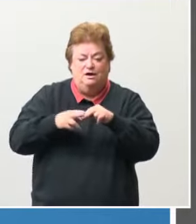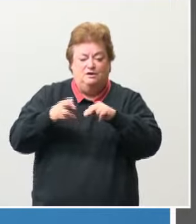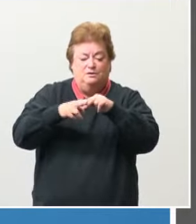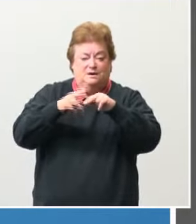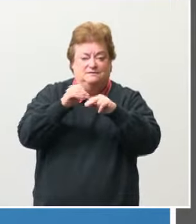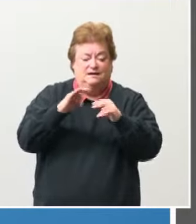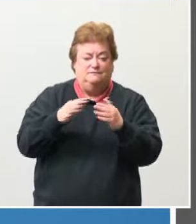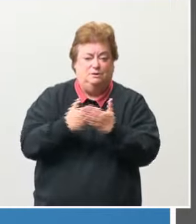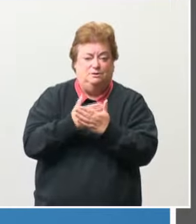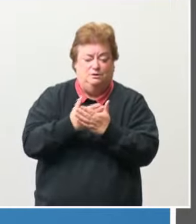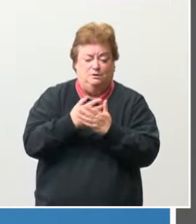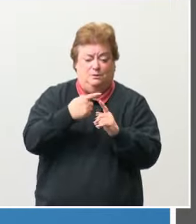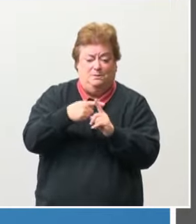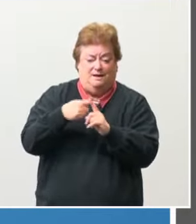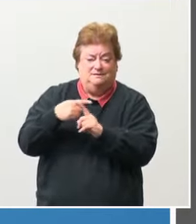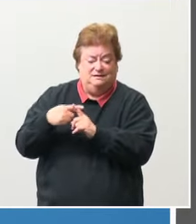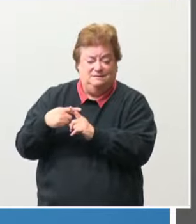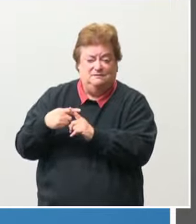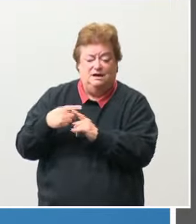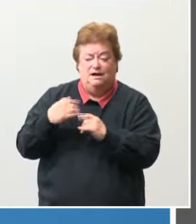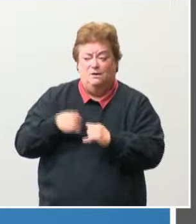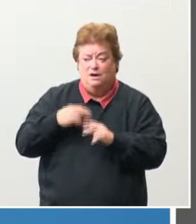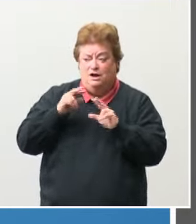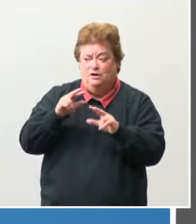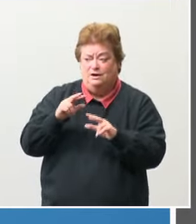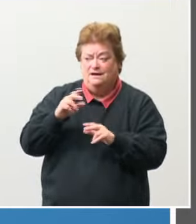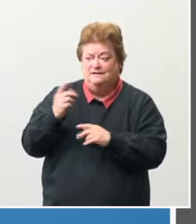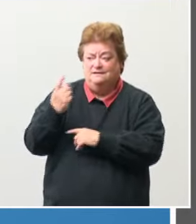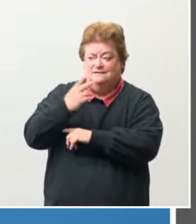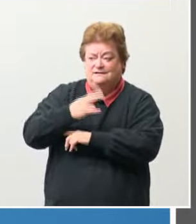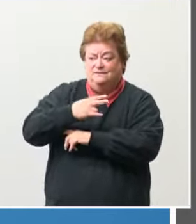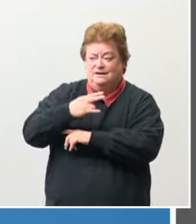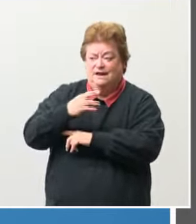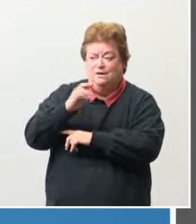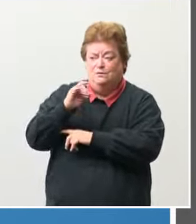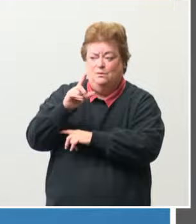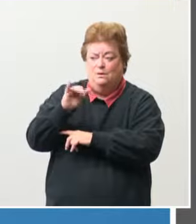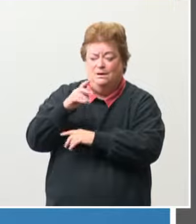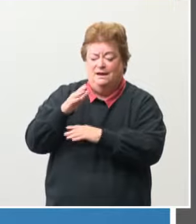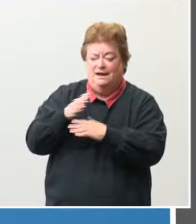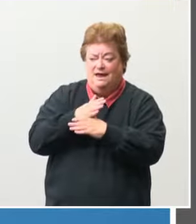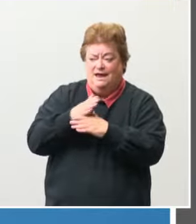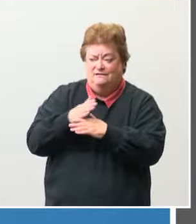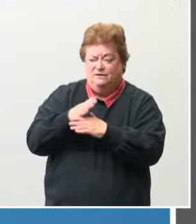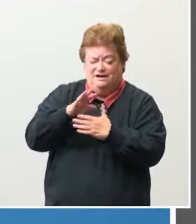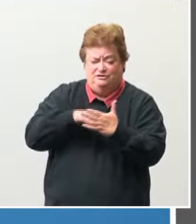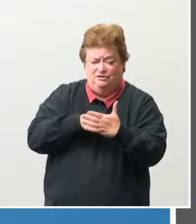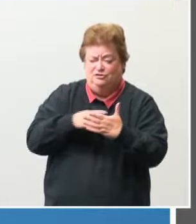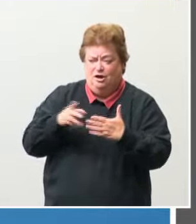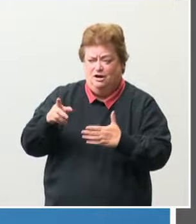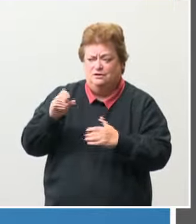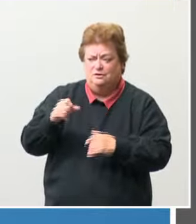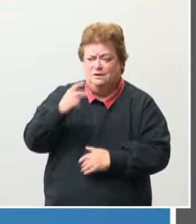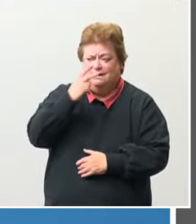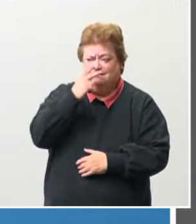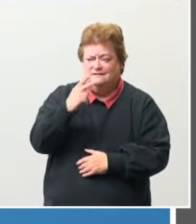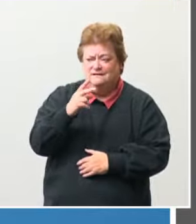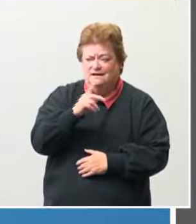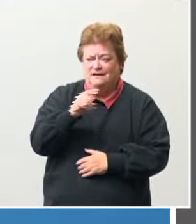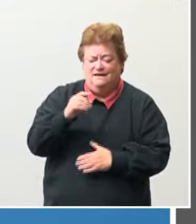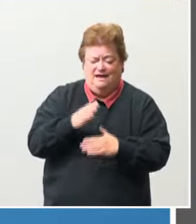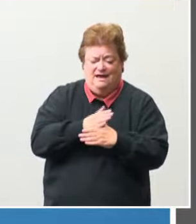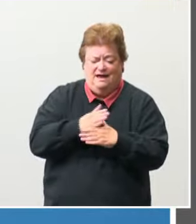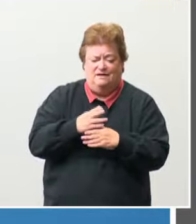new cases. When we look at the 7-day rolling average of new daily cases chart, you can see the average increase